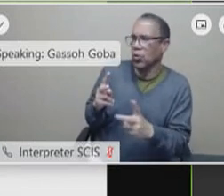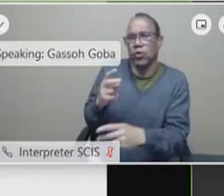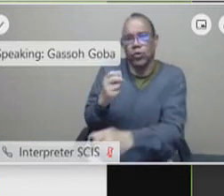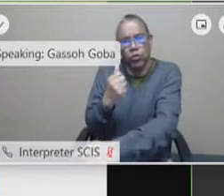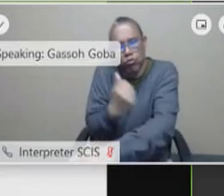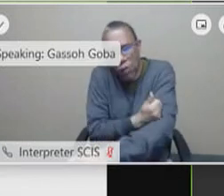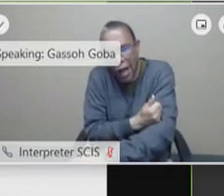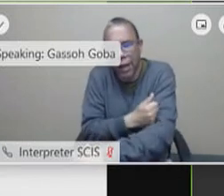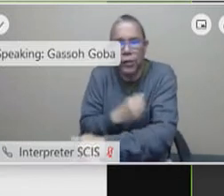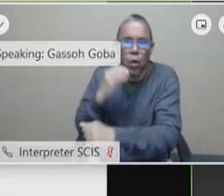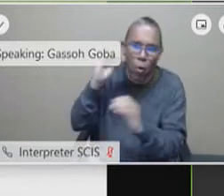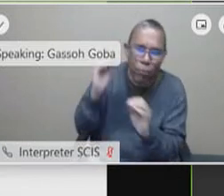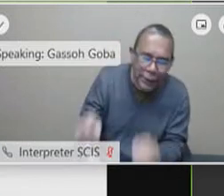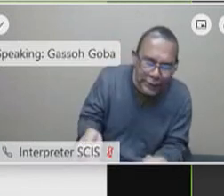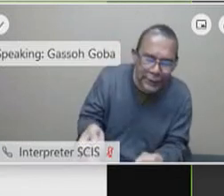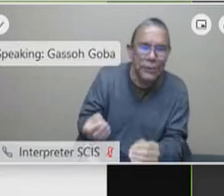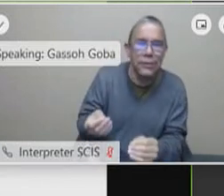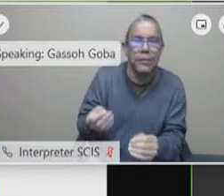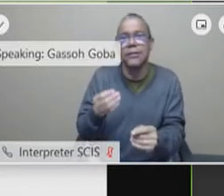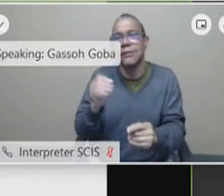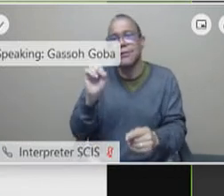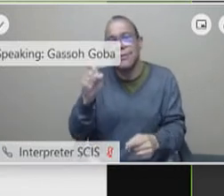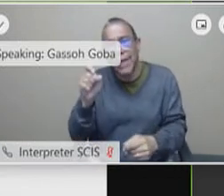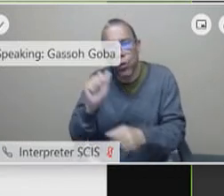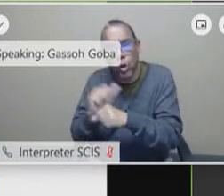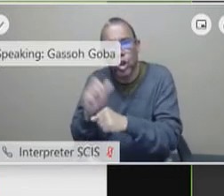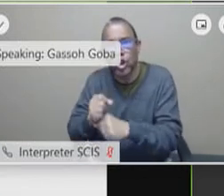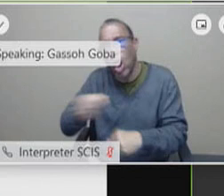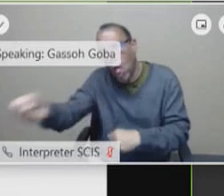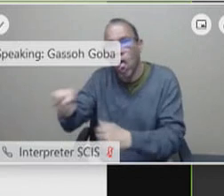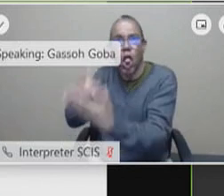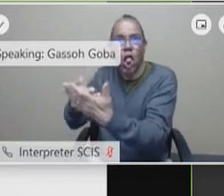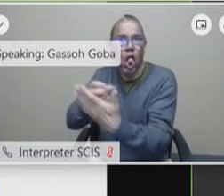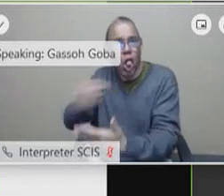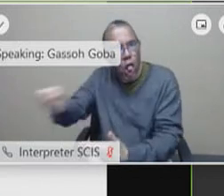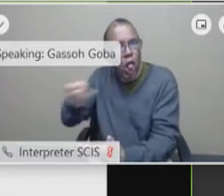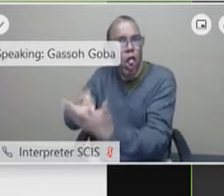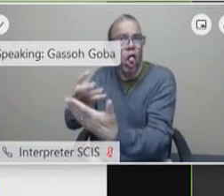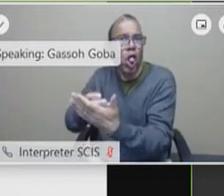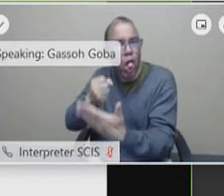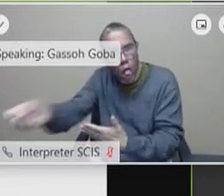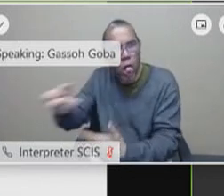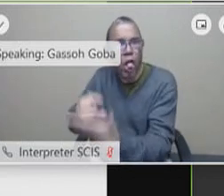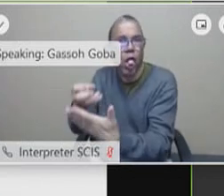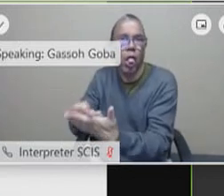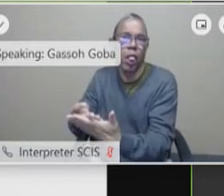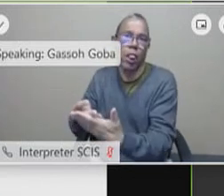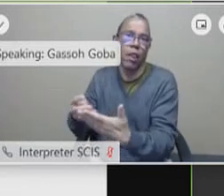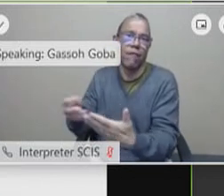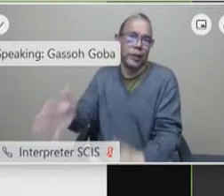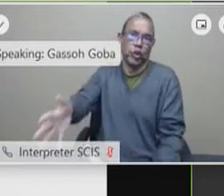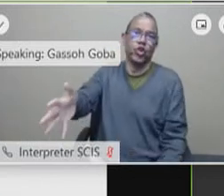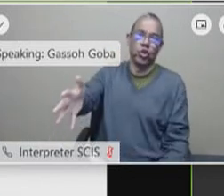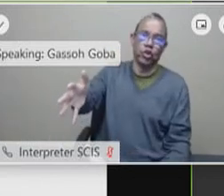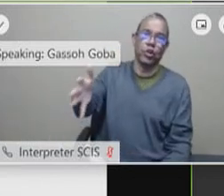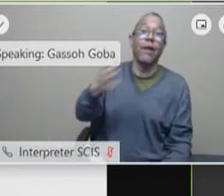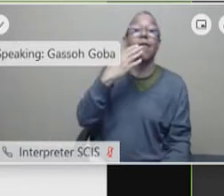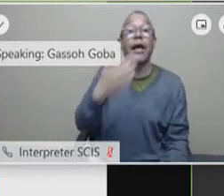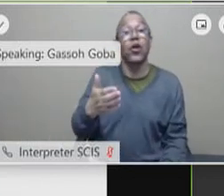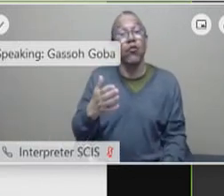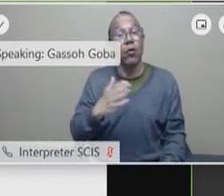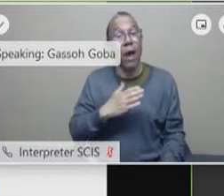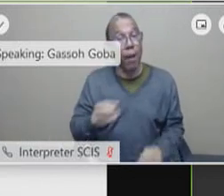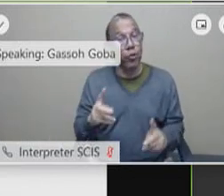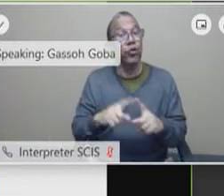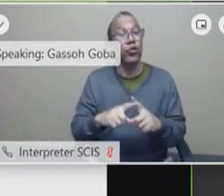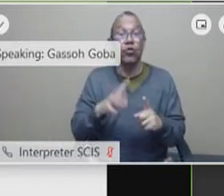in jail to line their pockets. Thank you very much. And thank you for allowing me this opportunity to speak for my community and folks that I